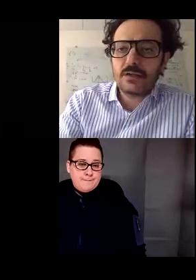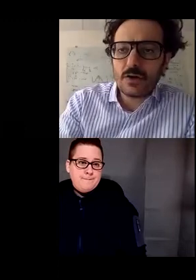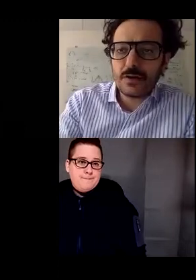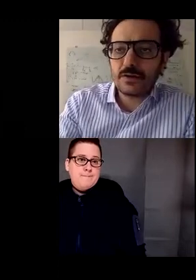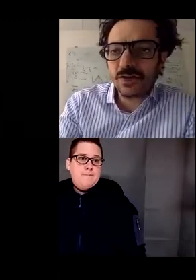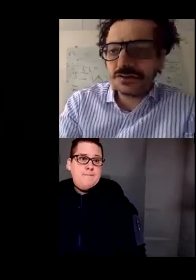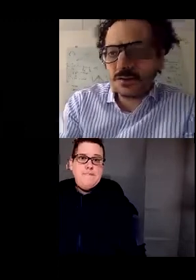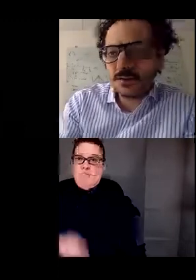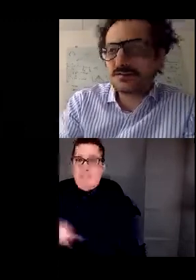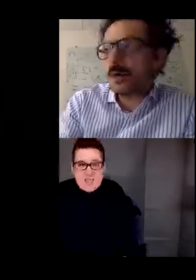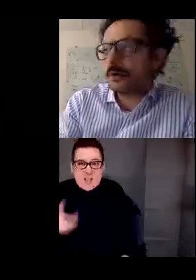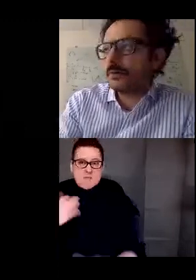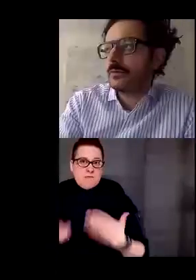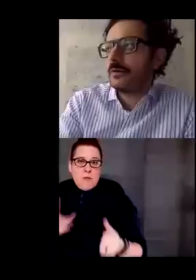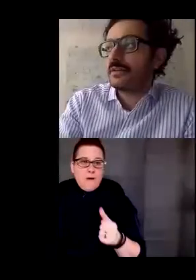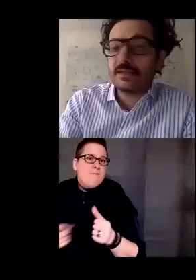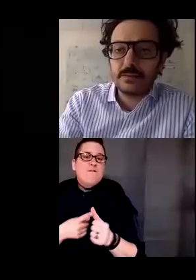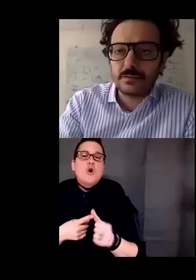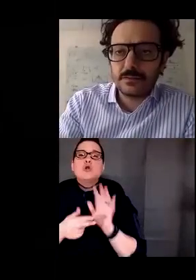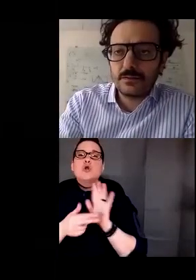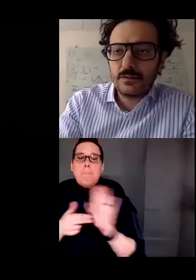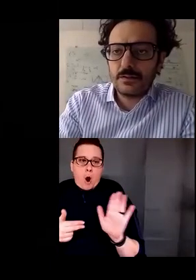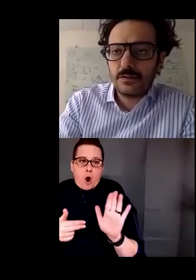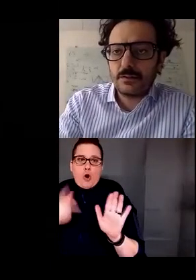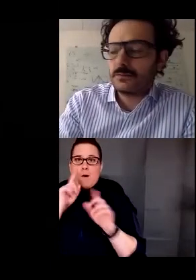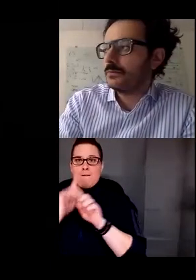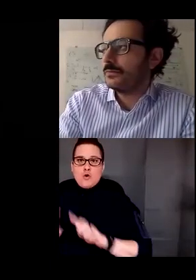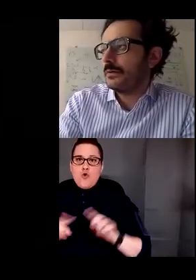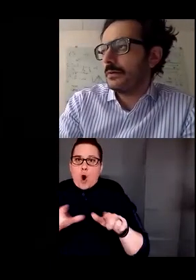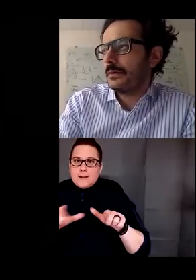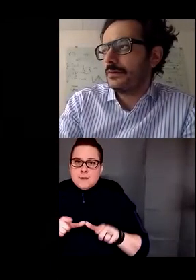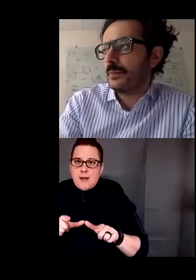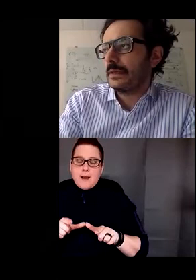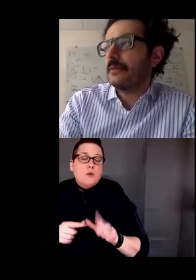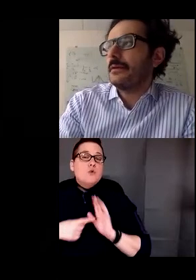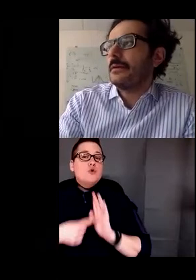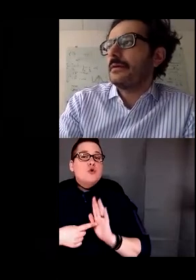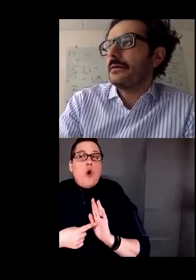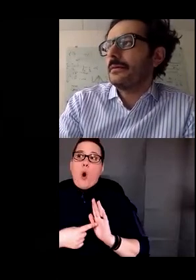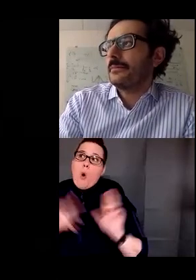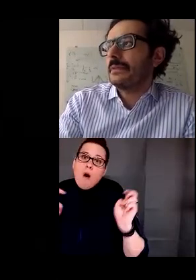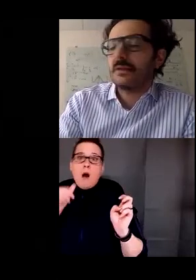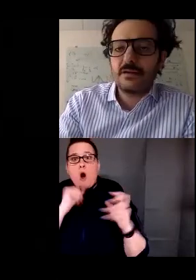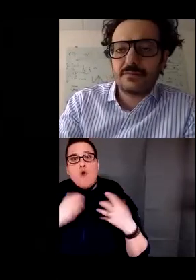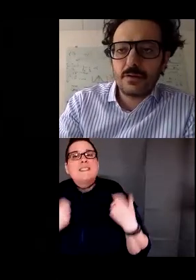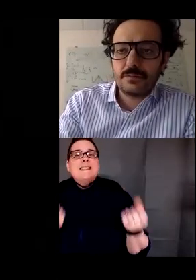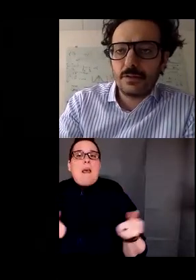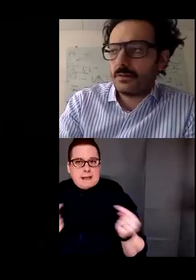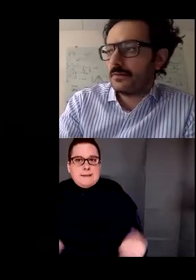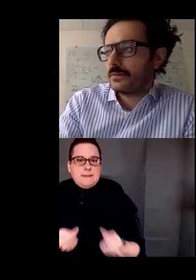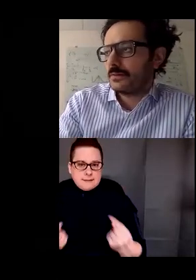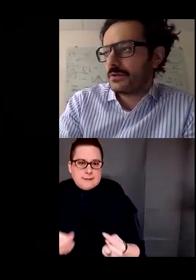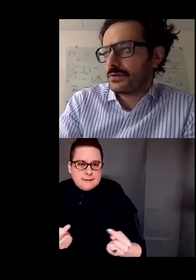first cross-site marker of resilience to pain, derived